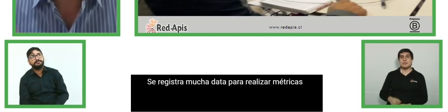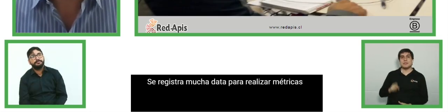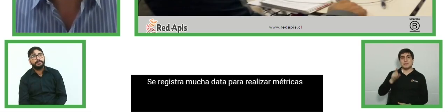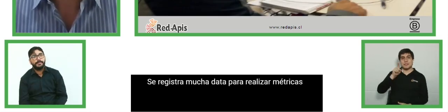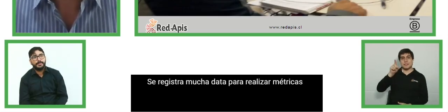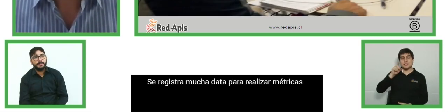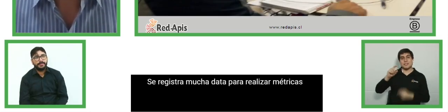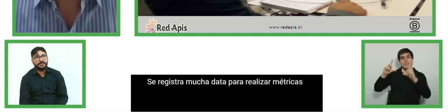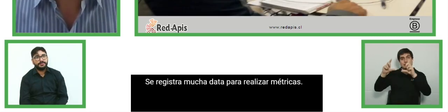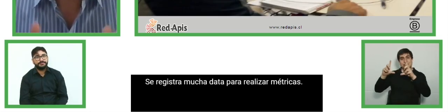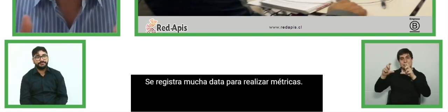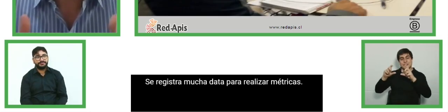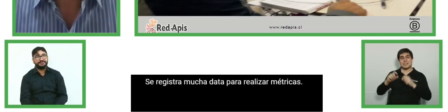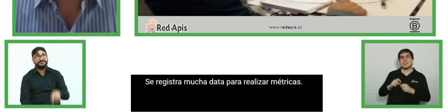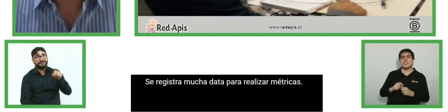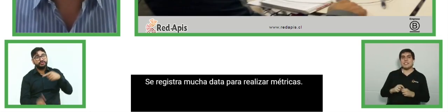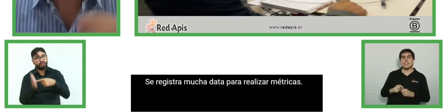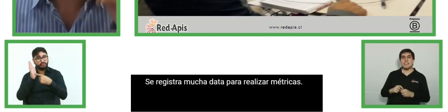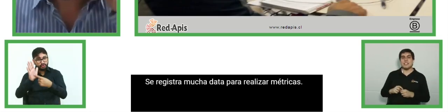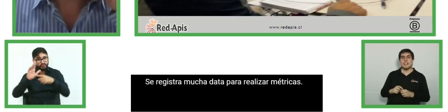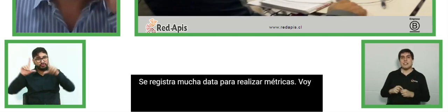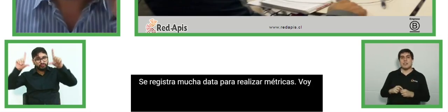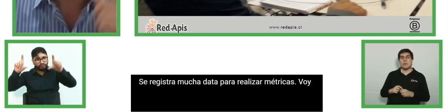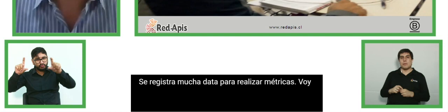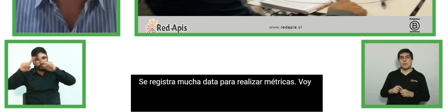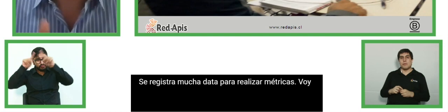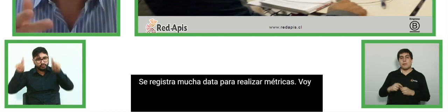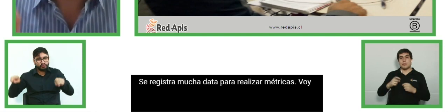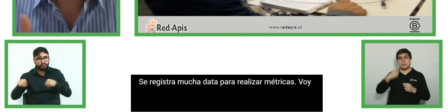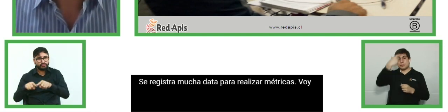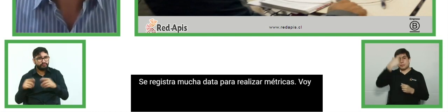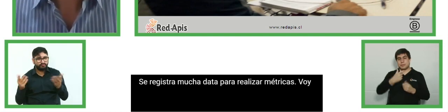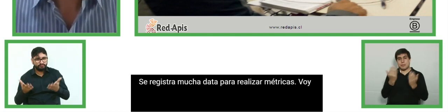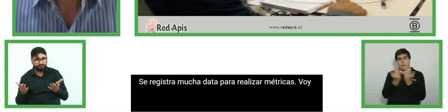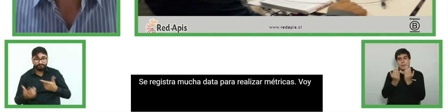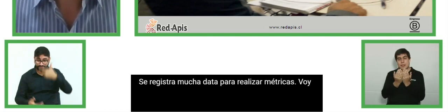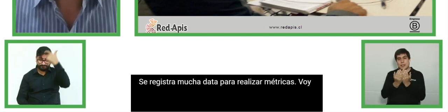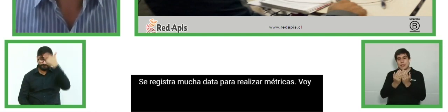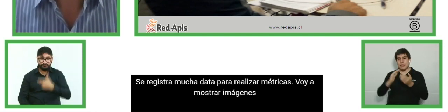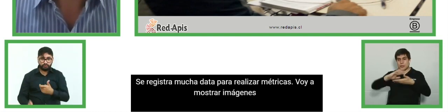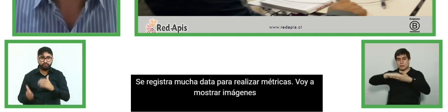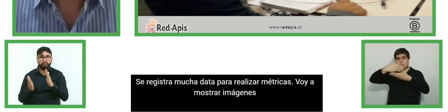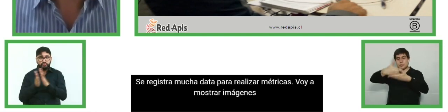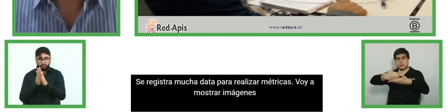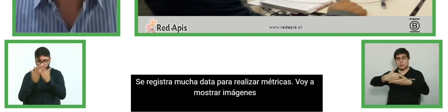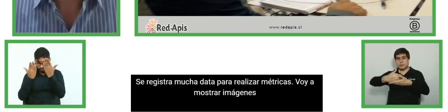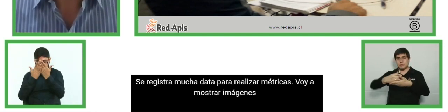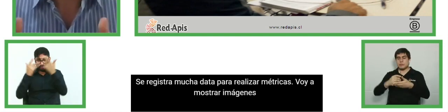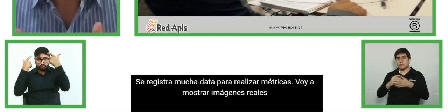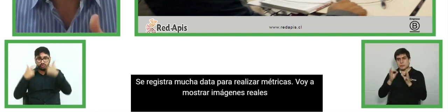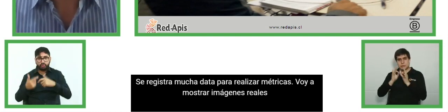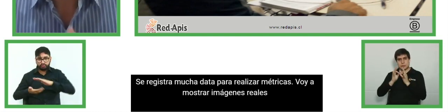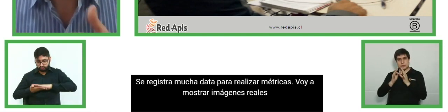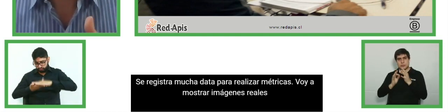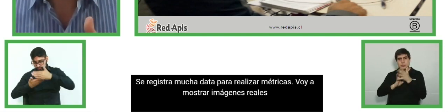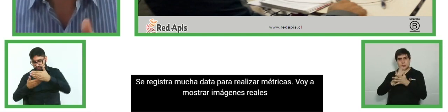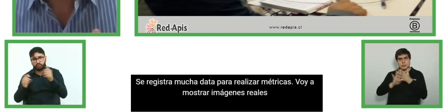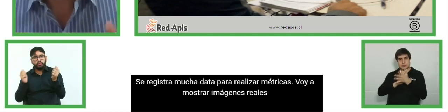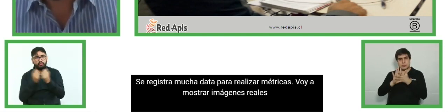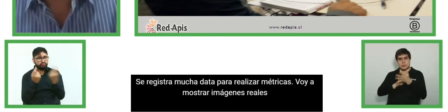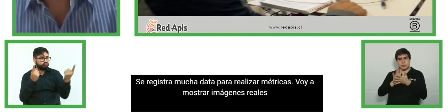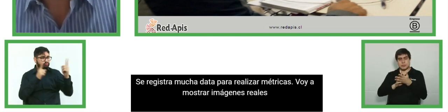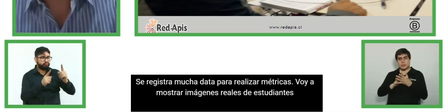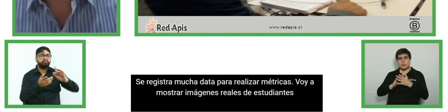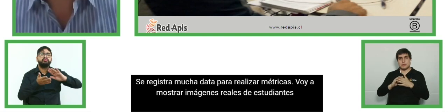see a student in the computer looking at the sign language in real time and